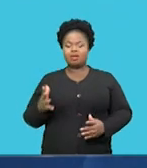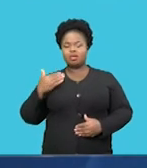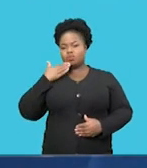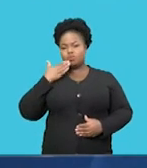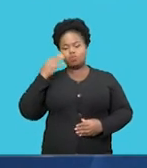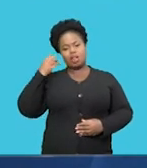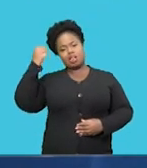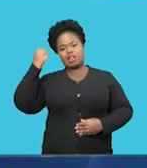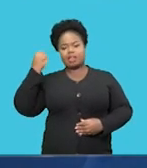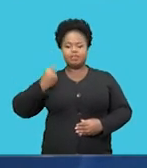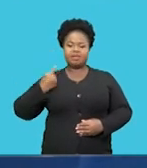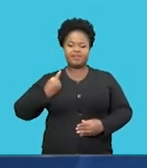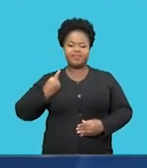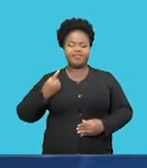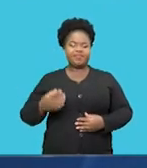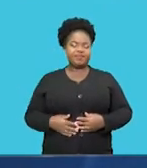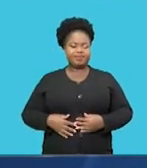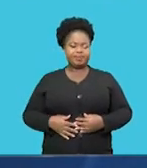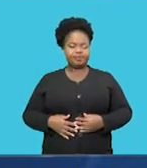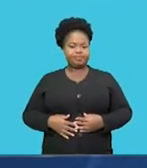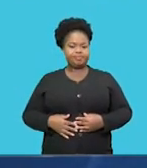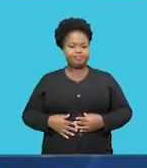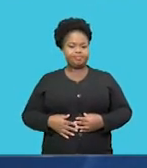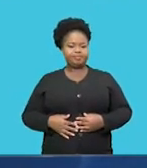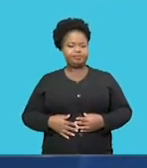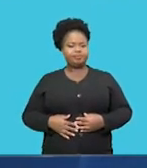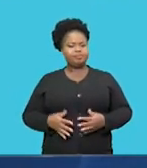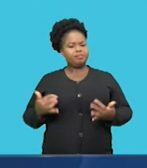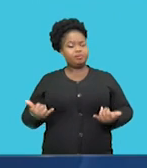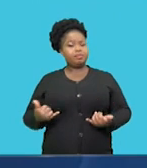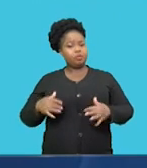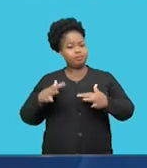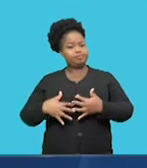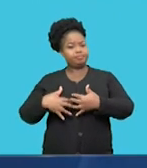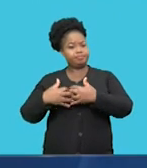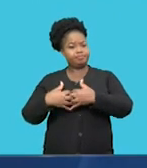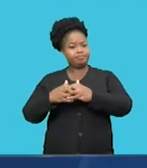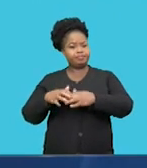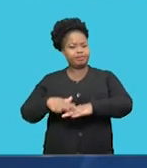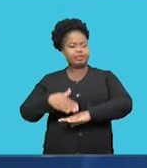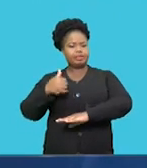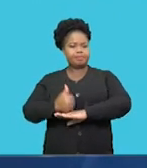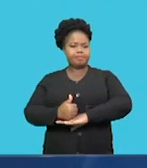committing suicides. We have gone as far as set up